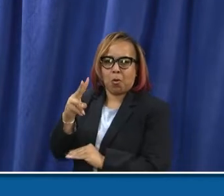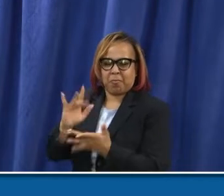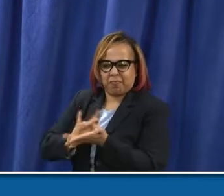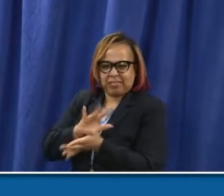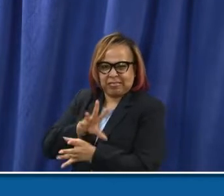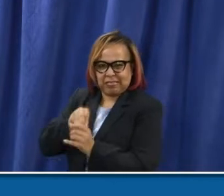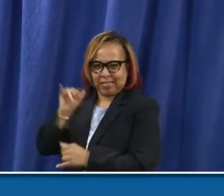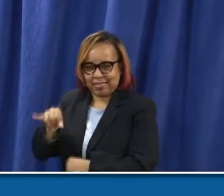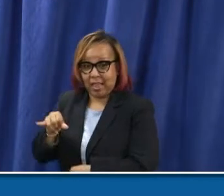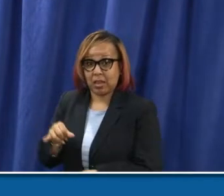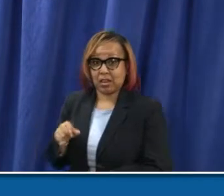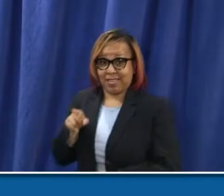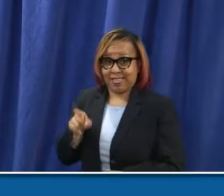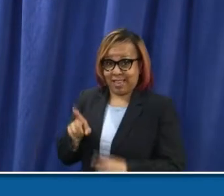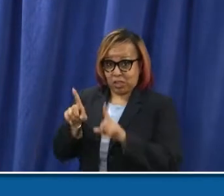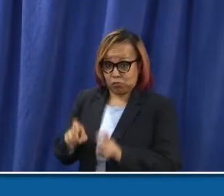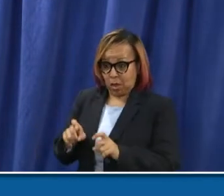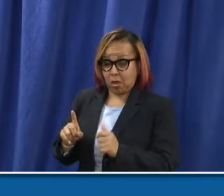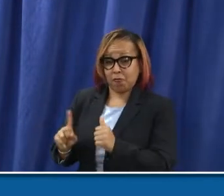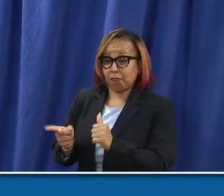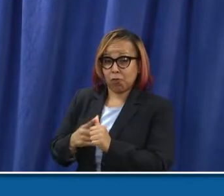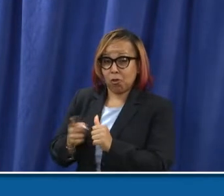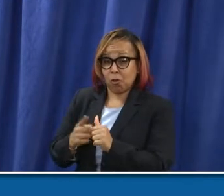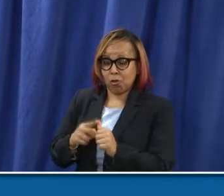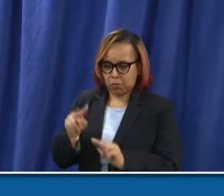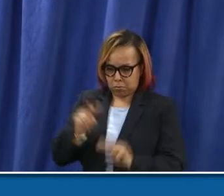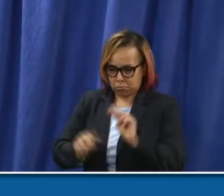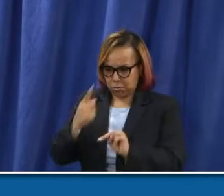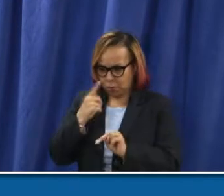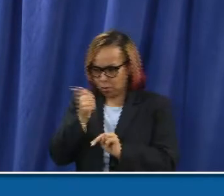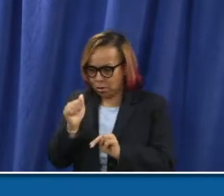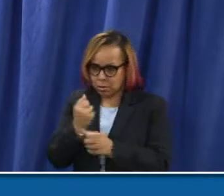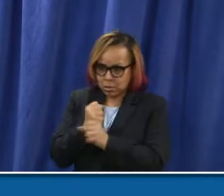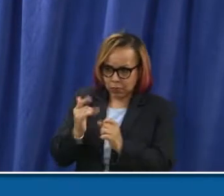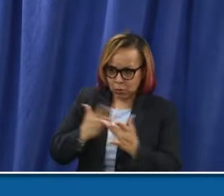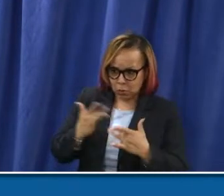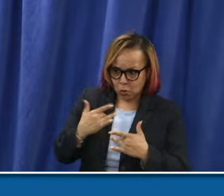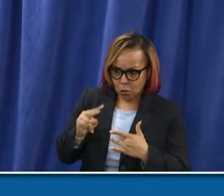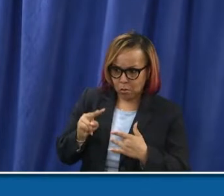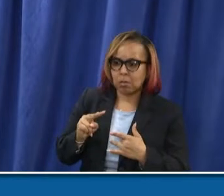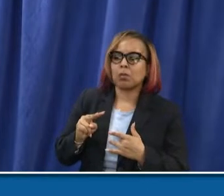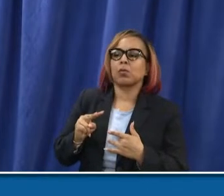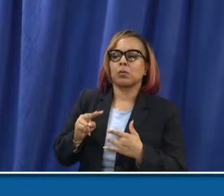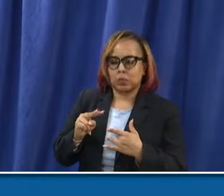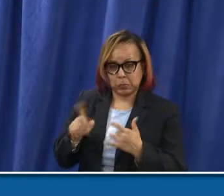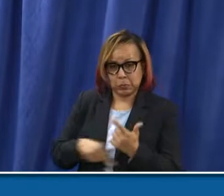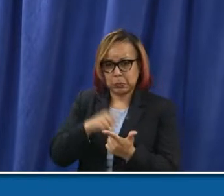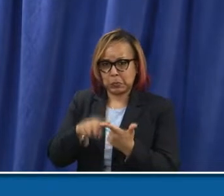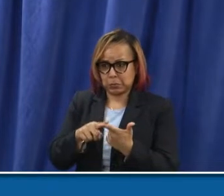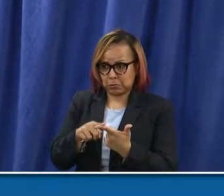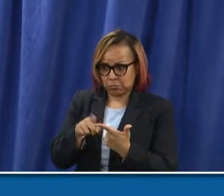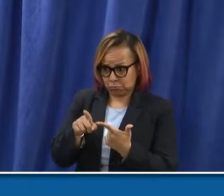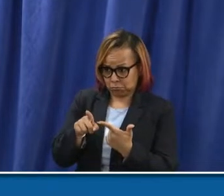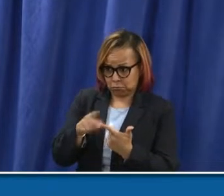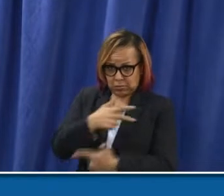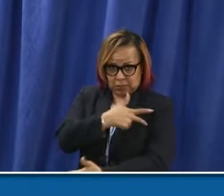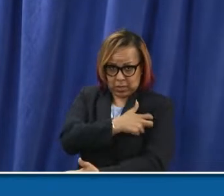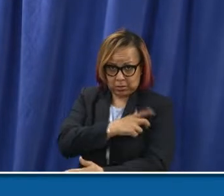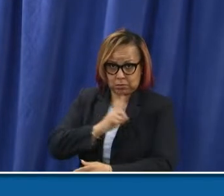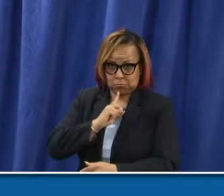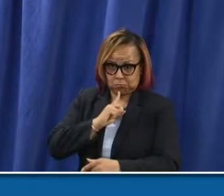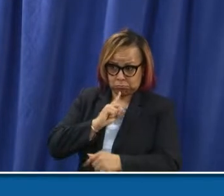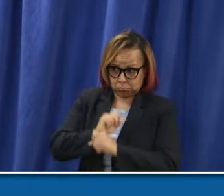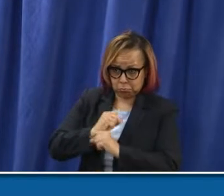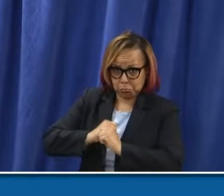these phase 3 trials, we're again, first and foremost, looking for any safety concerns, but then we're looking to see, does the vaccine actually